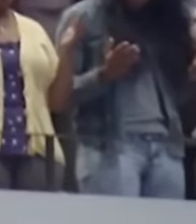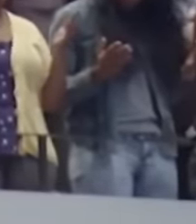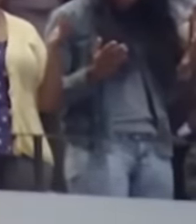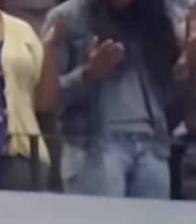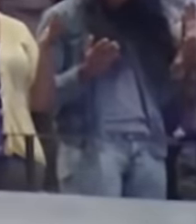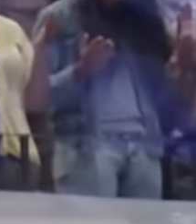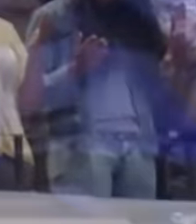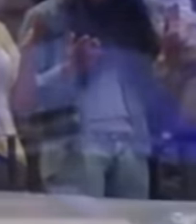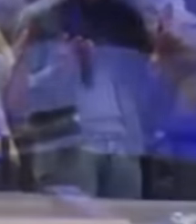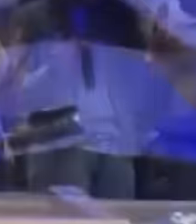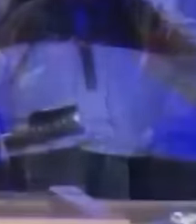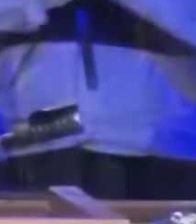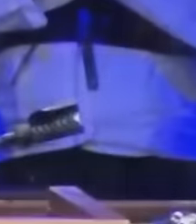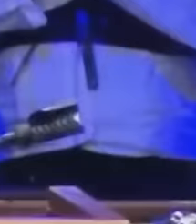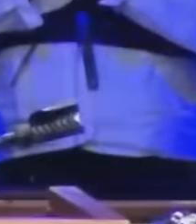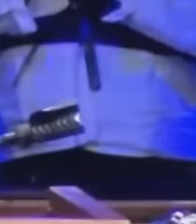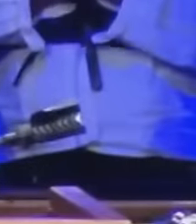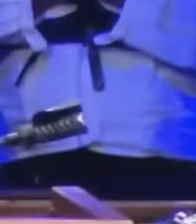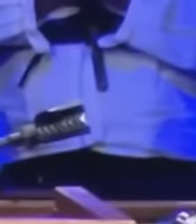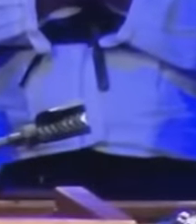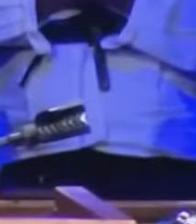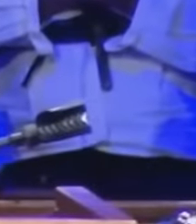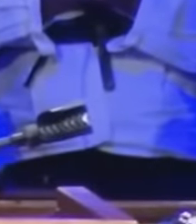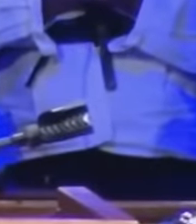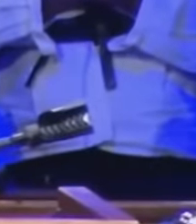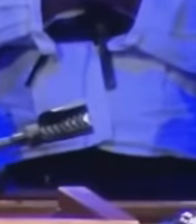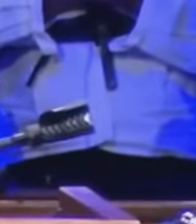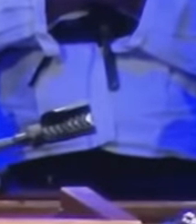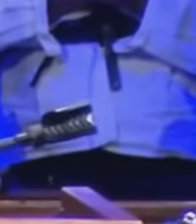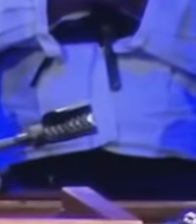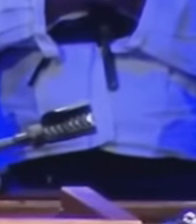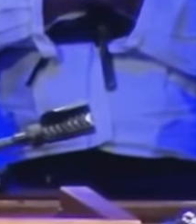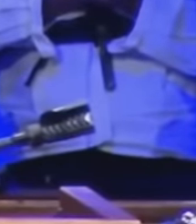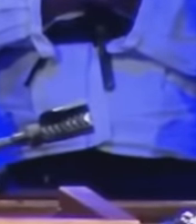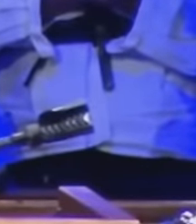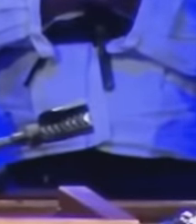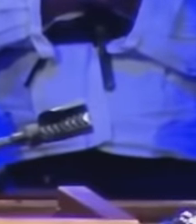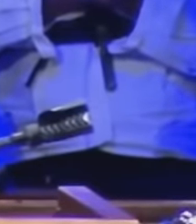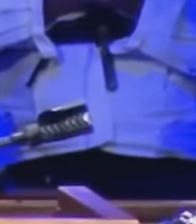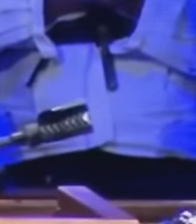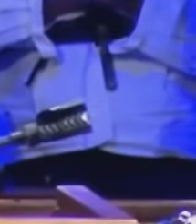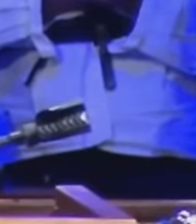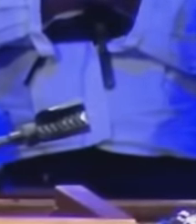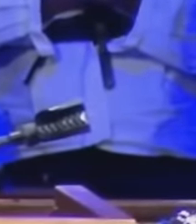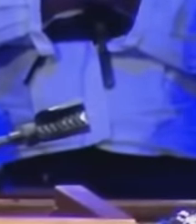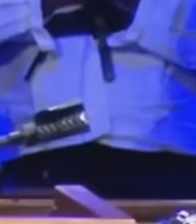And you preserve the center stage for our best performances.